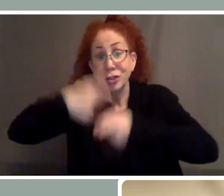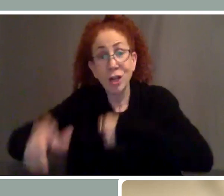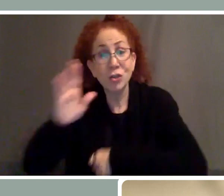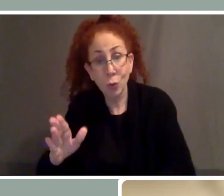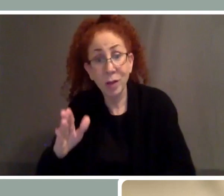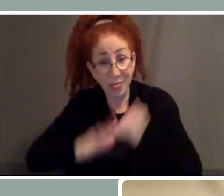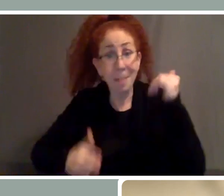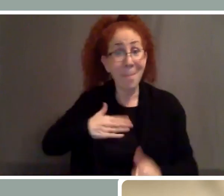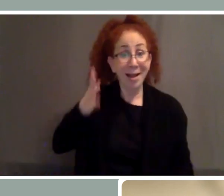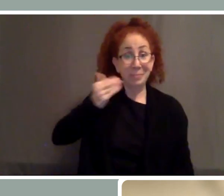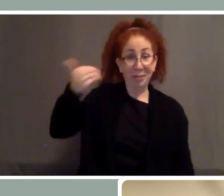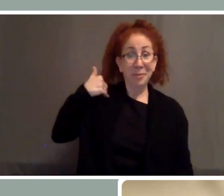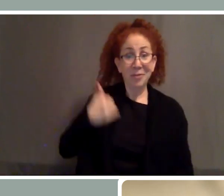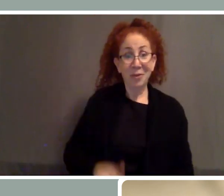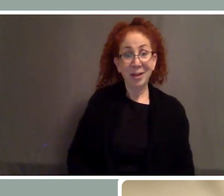felt like